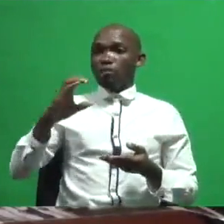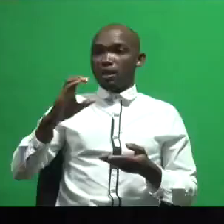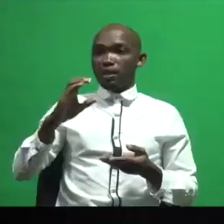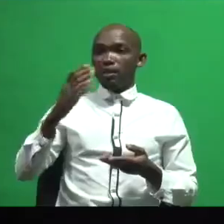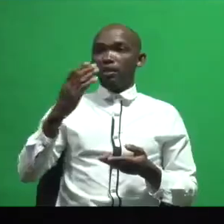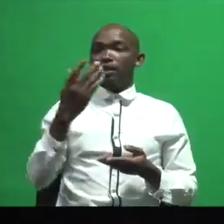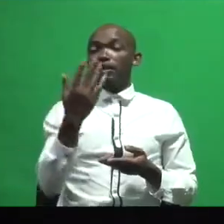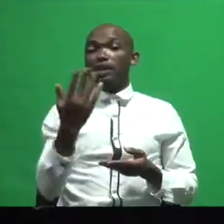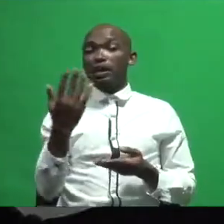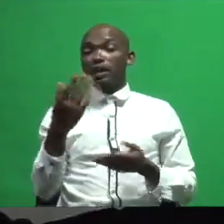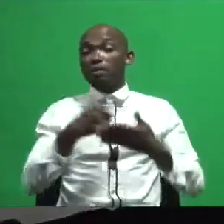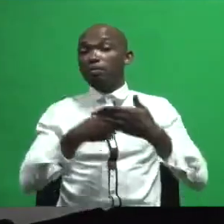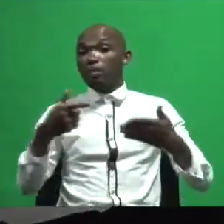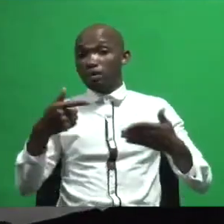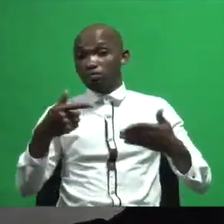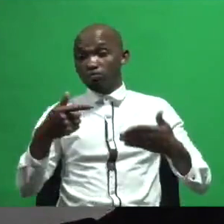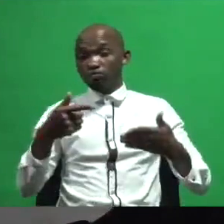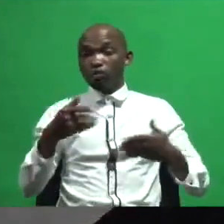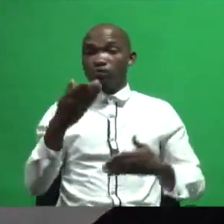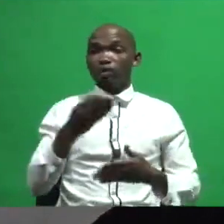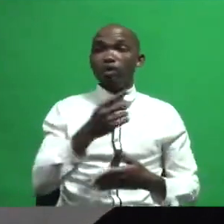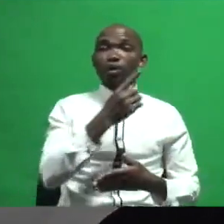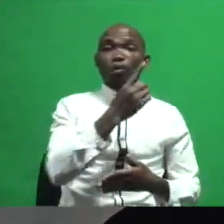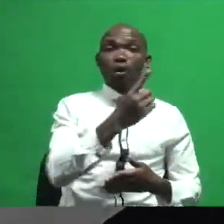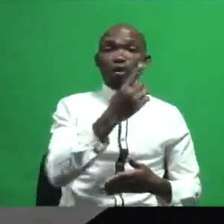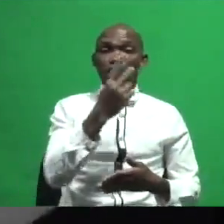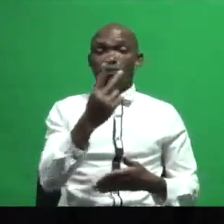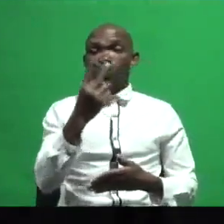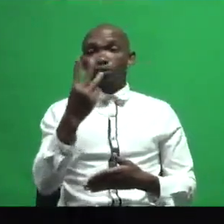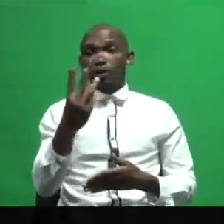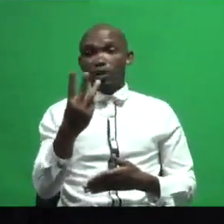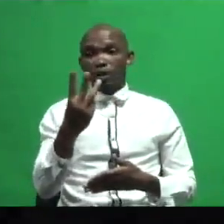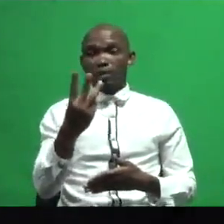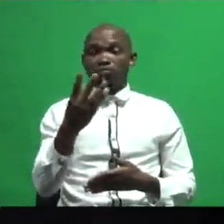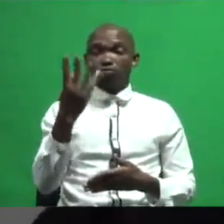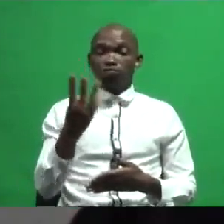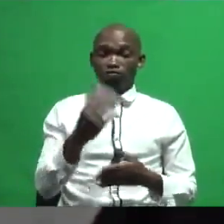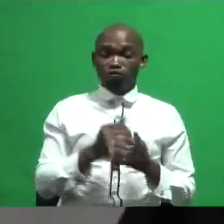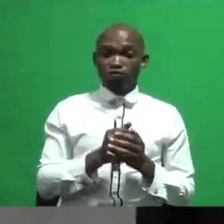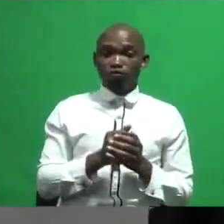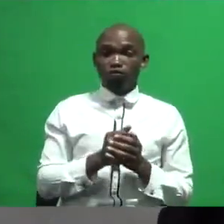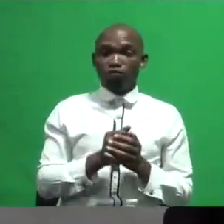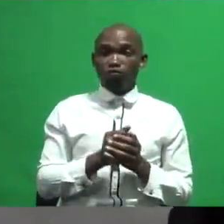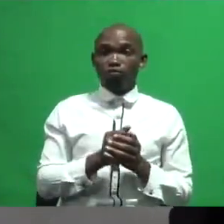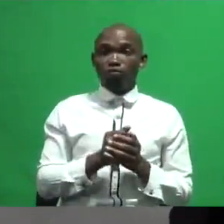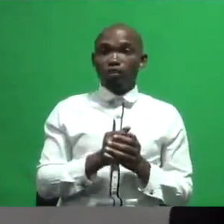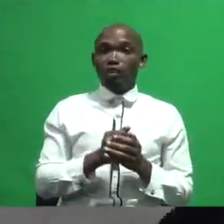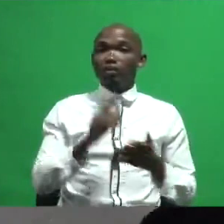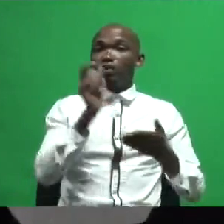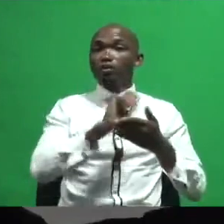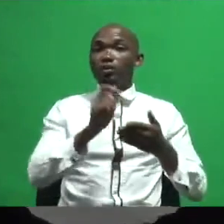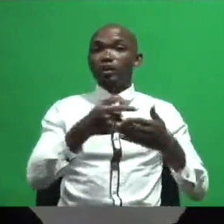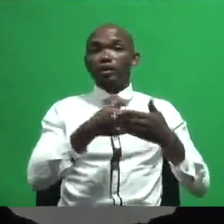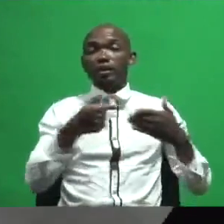compounds. 1, 2, 3. So these are the isomers of each other.